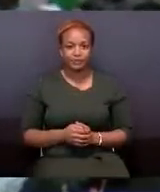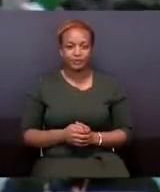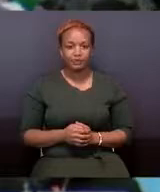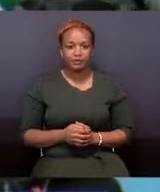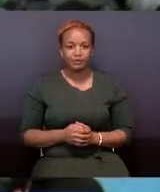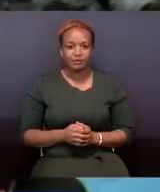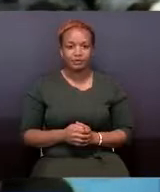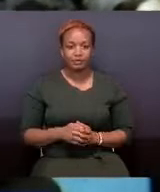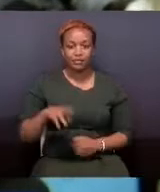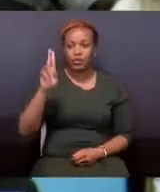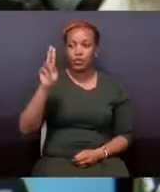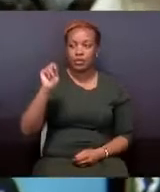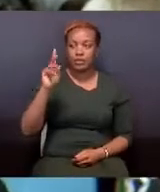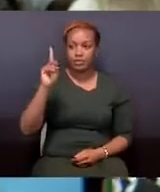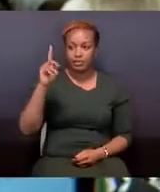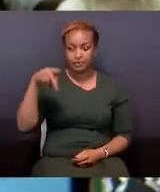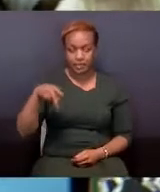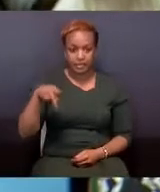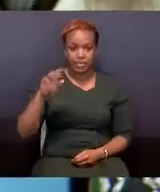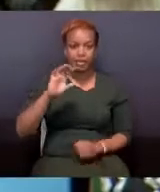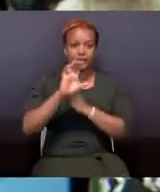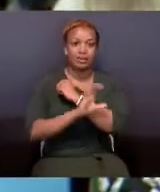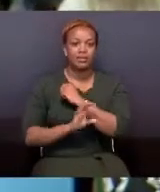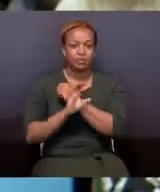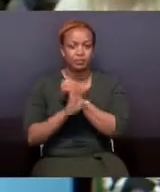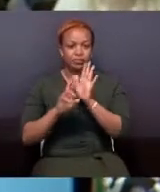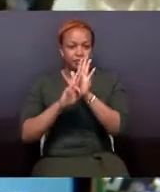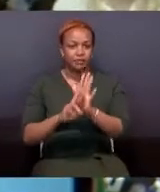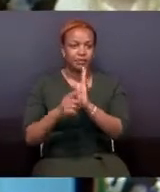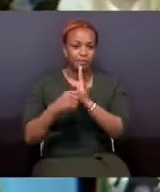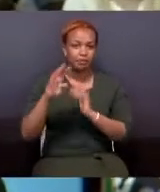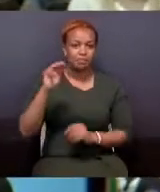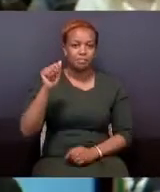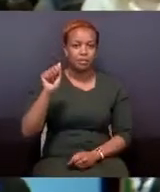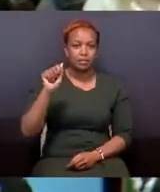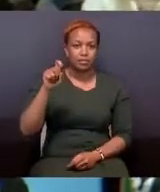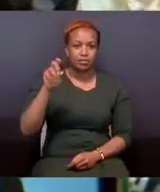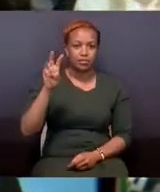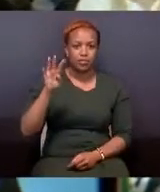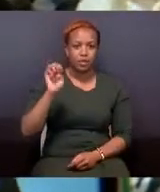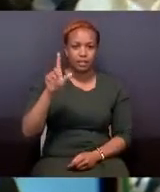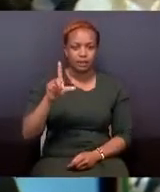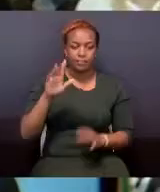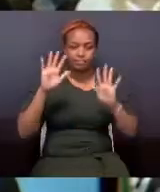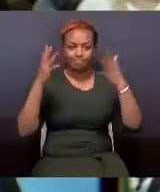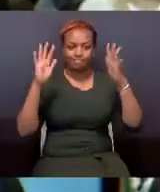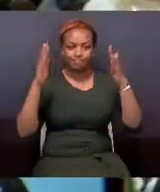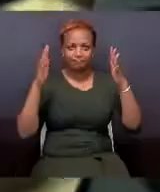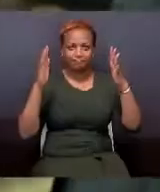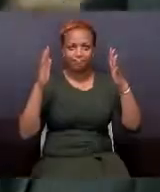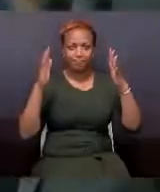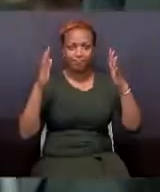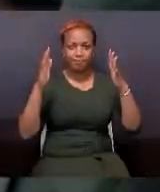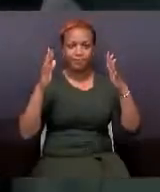He is the UNDP country representative, Mr. Maxwell Gomera. And let's give a round of applause for his mother, who has